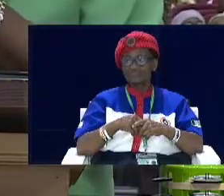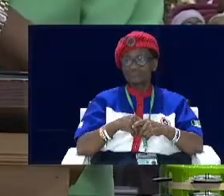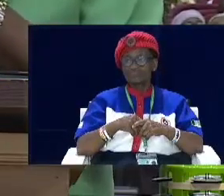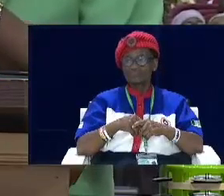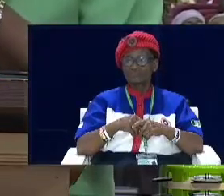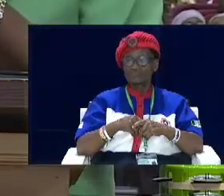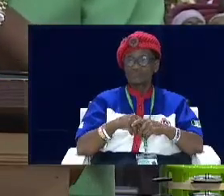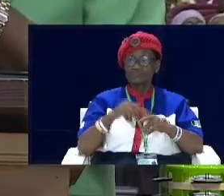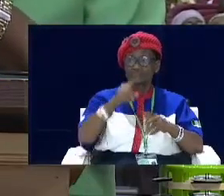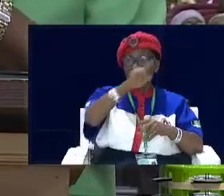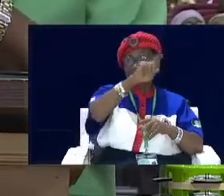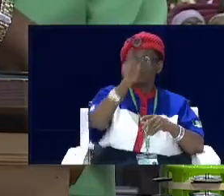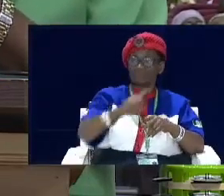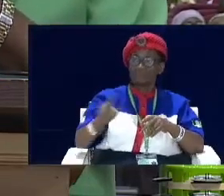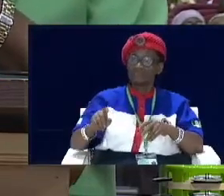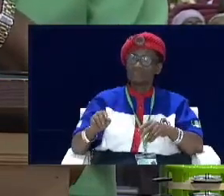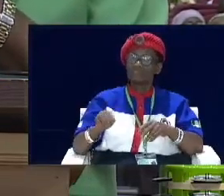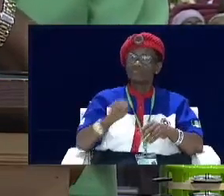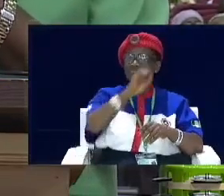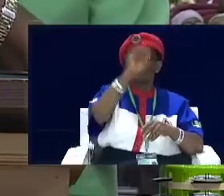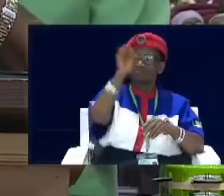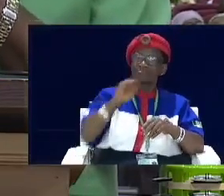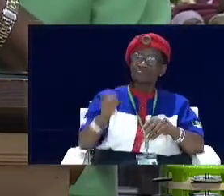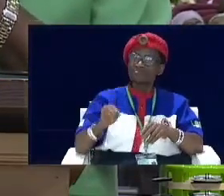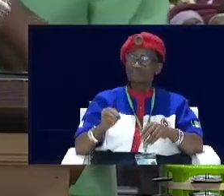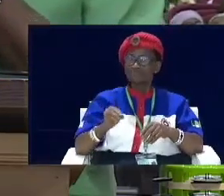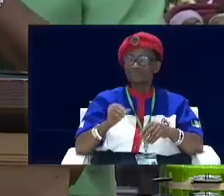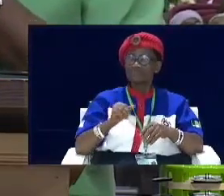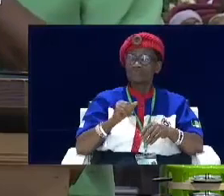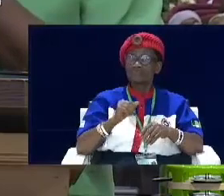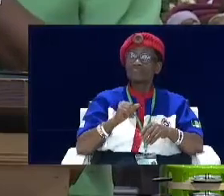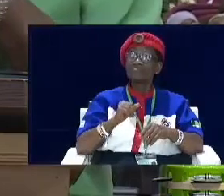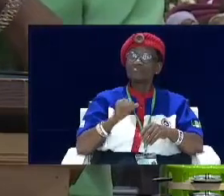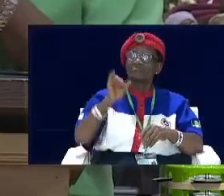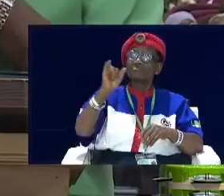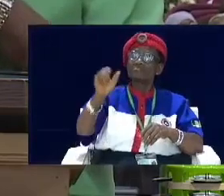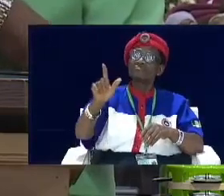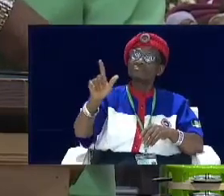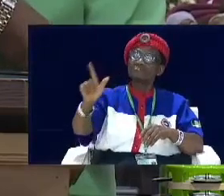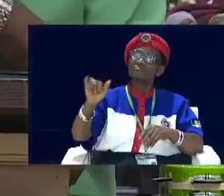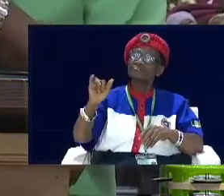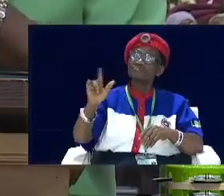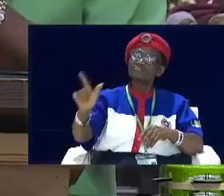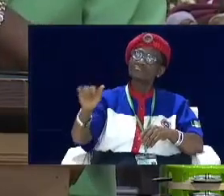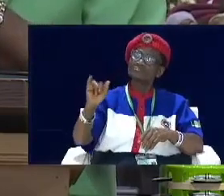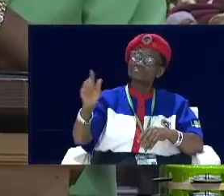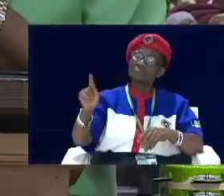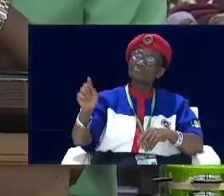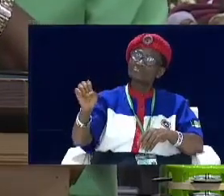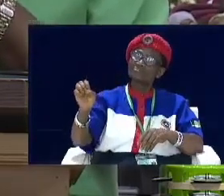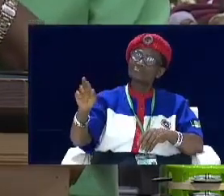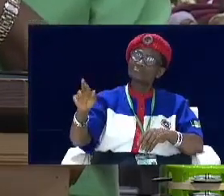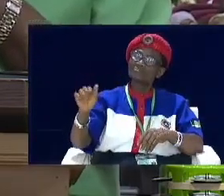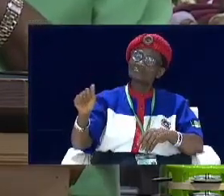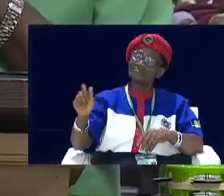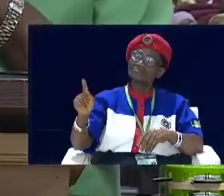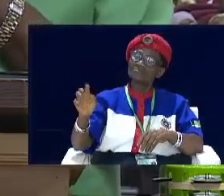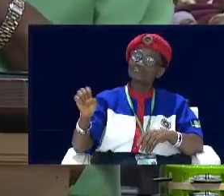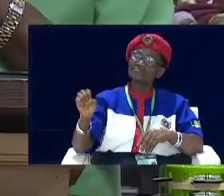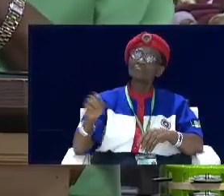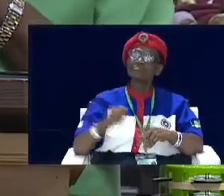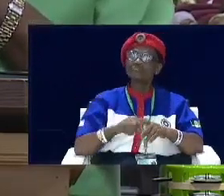100% illiterate. Ẹni tí ò délé ìwé rí. Can't speak a word of English. Kò lè fìdí ìgò kọ